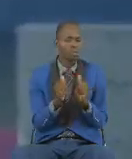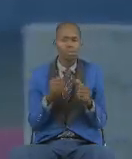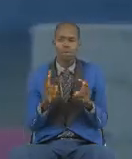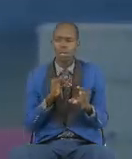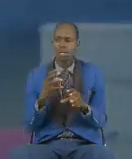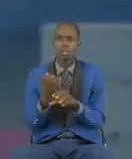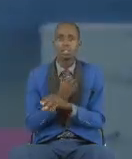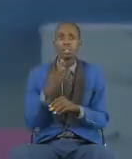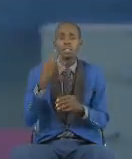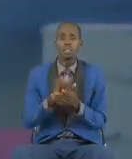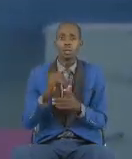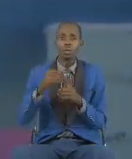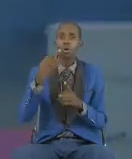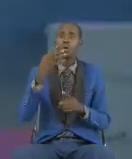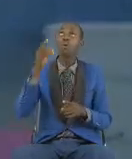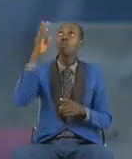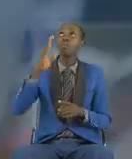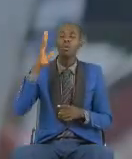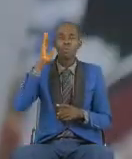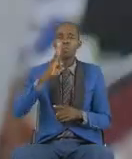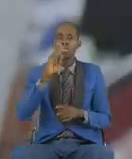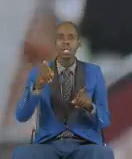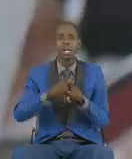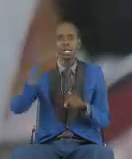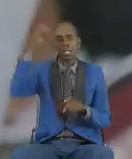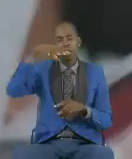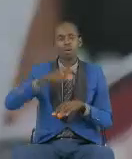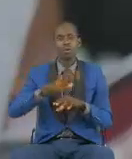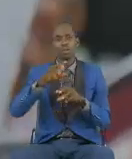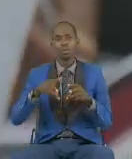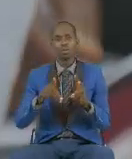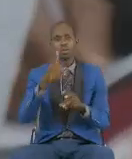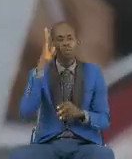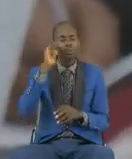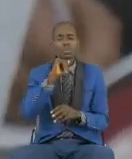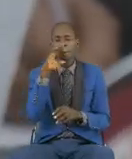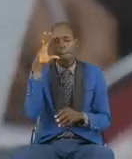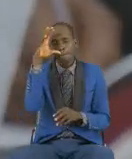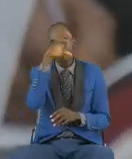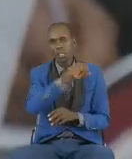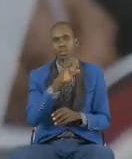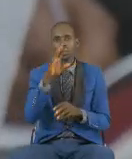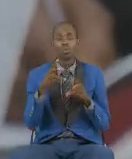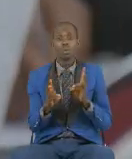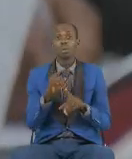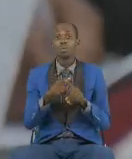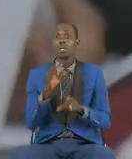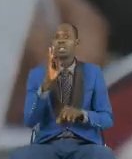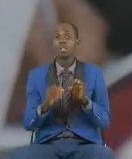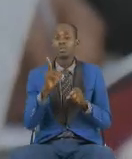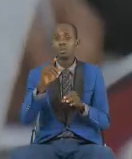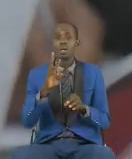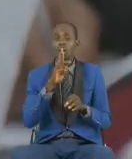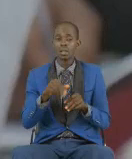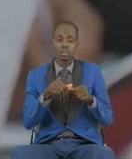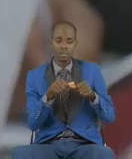like light on your pathway. You will not miss your way. But you know, if you are not, you stay in the dark, and you know